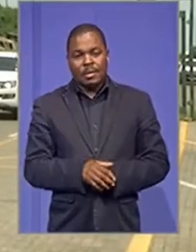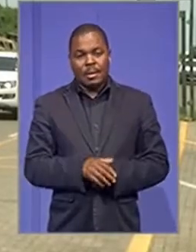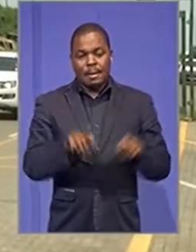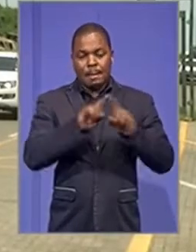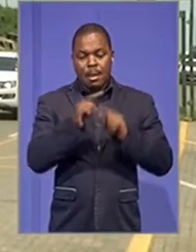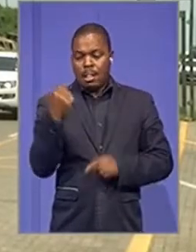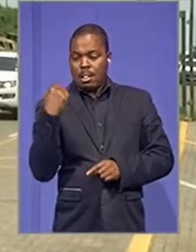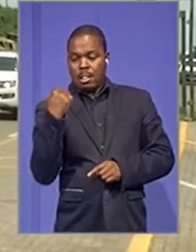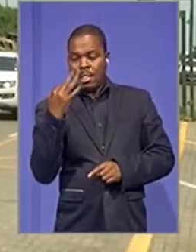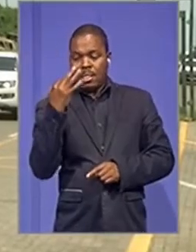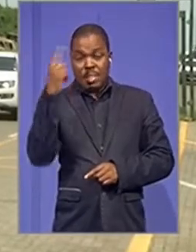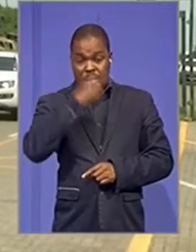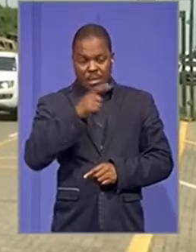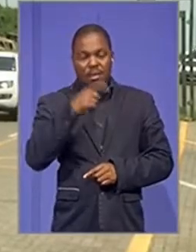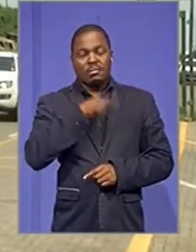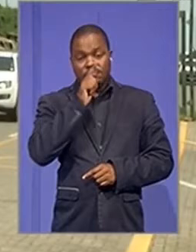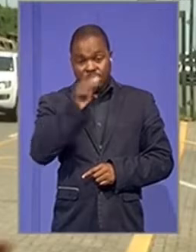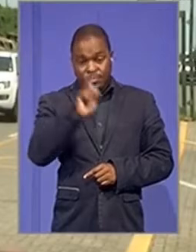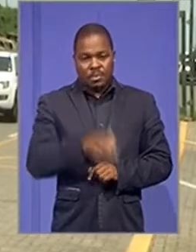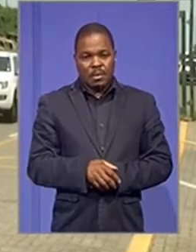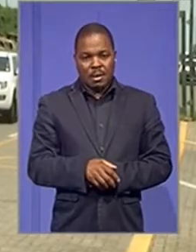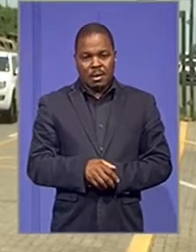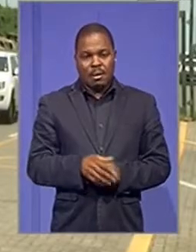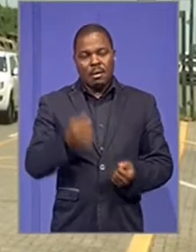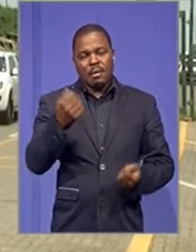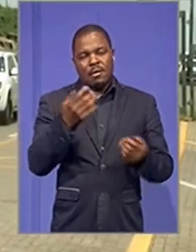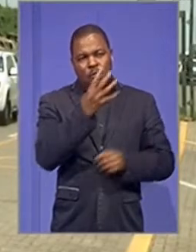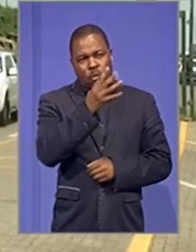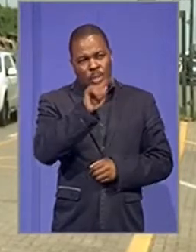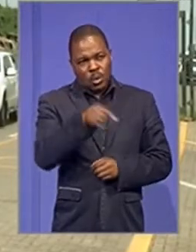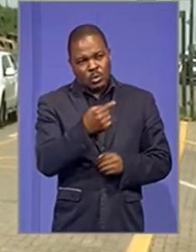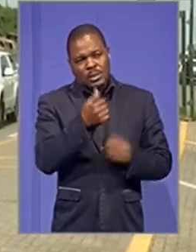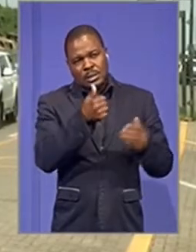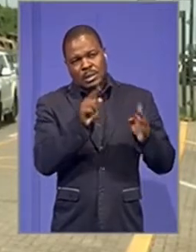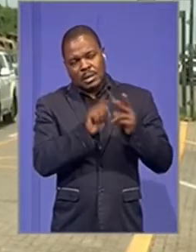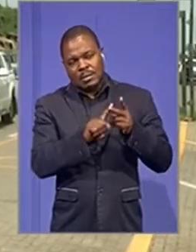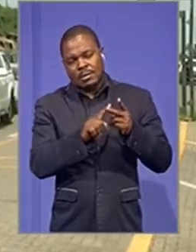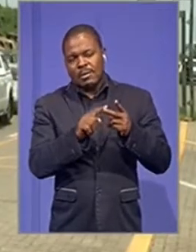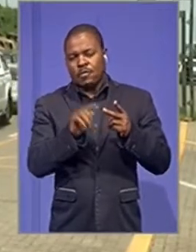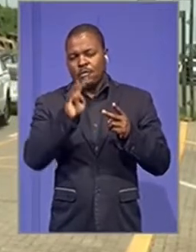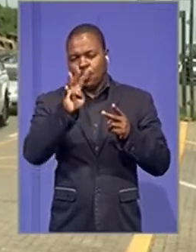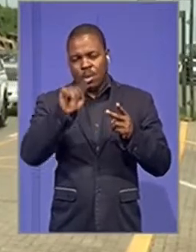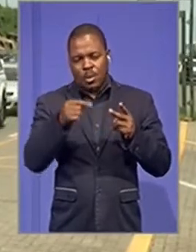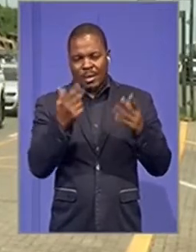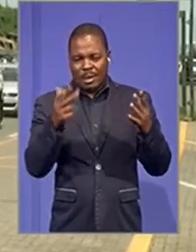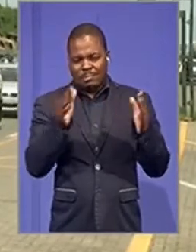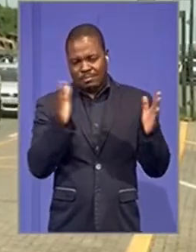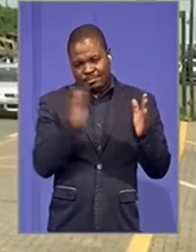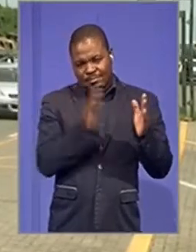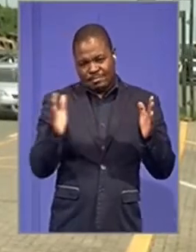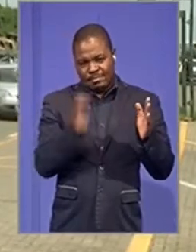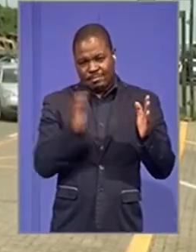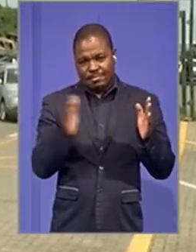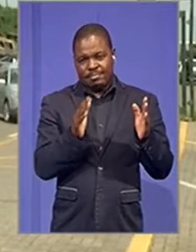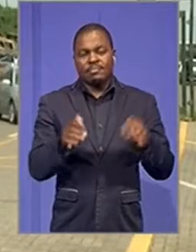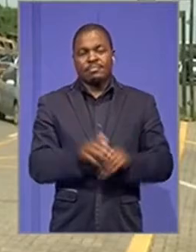past 3 days, I can confess that the numbers we're dealing between 4006 and 4008, we are moving close towards